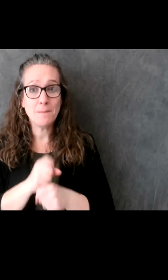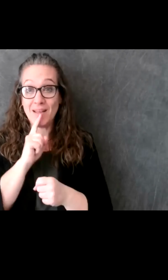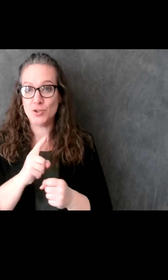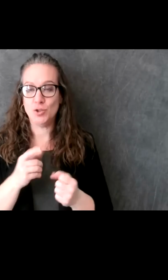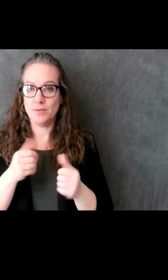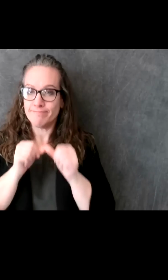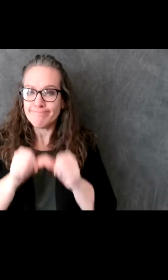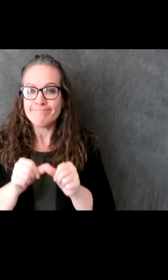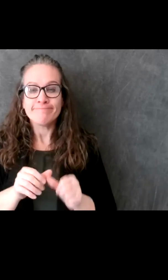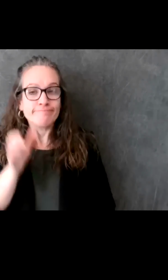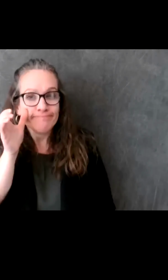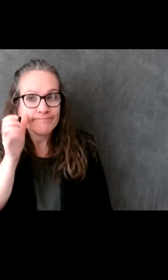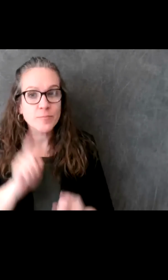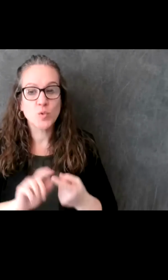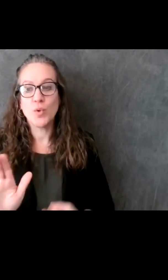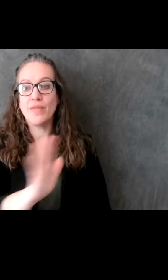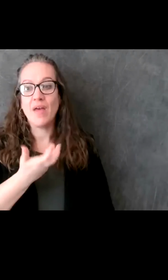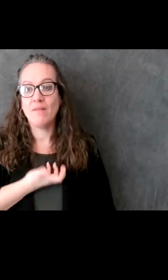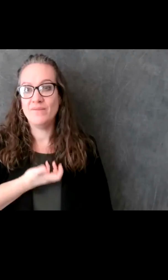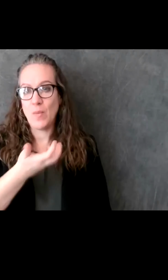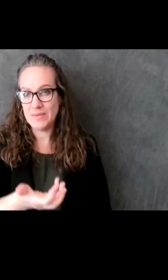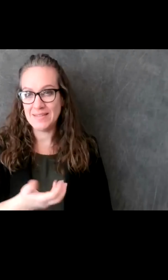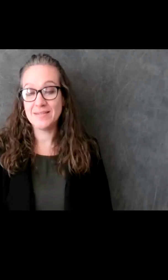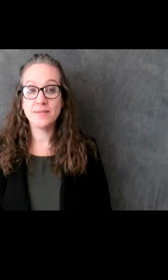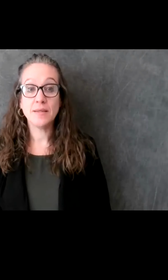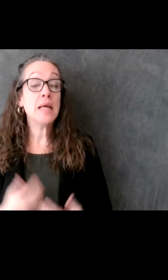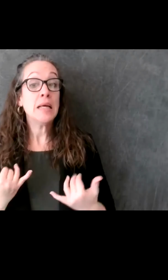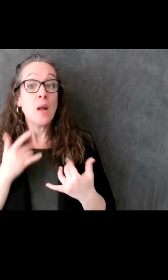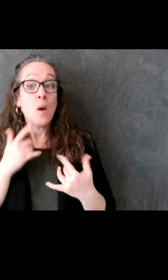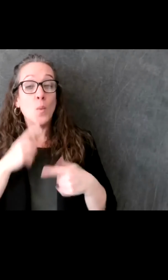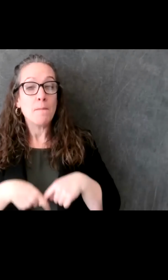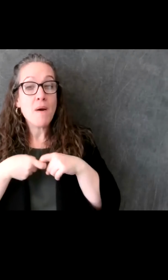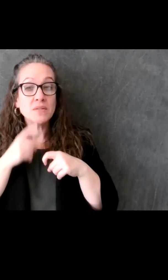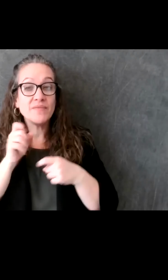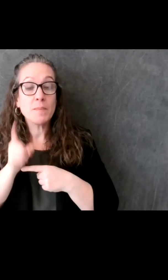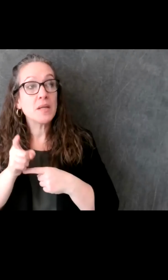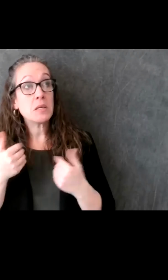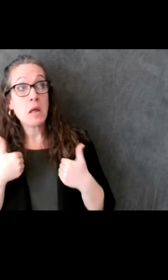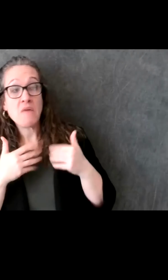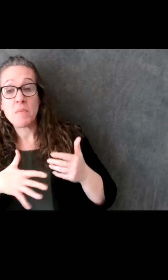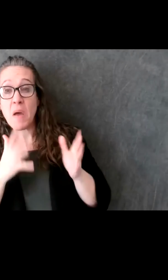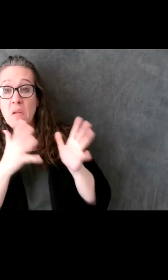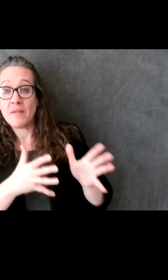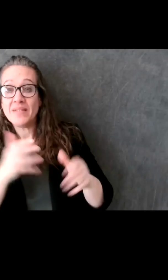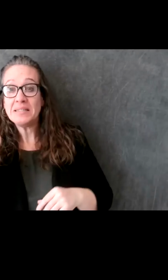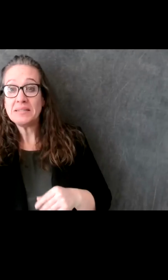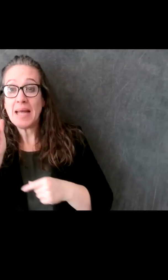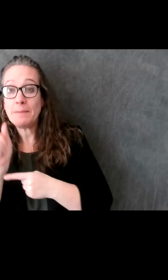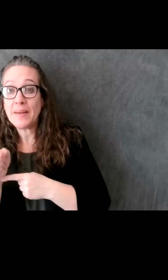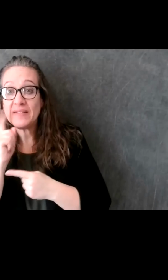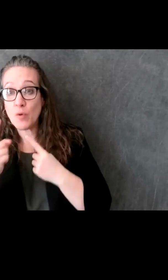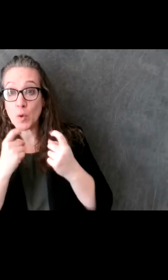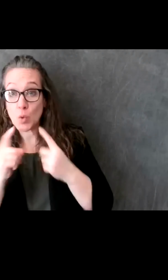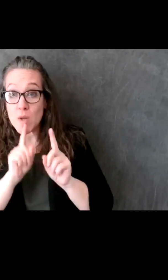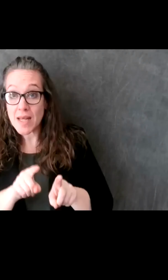me pause right there. And I think this gives us about 10 minutes for Q&A, and then 5 minutes